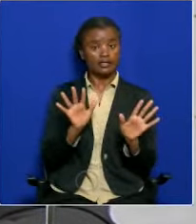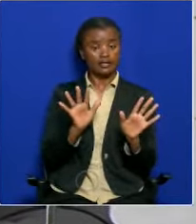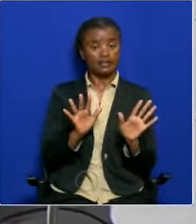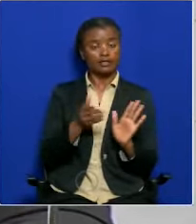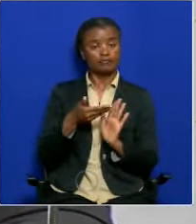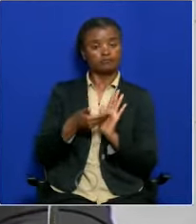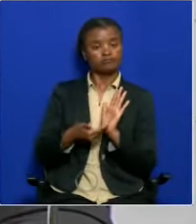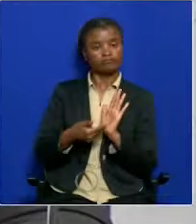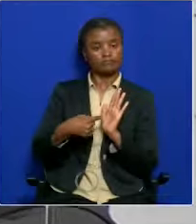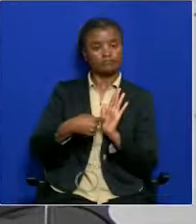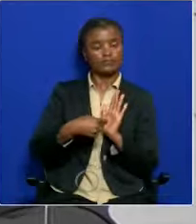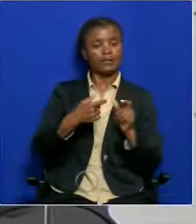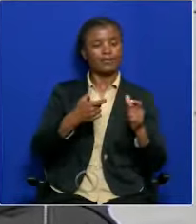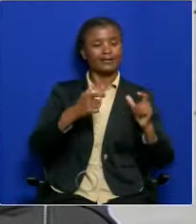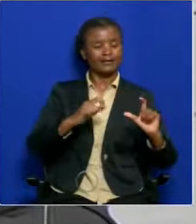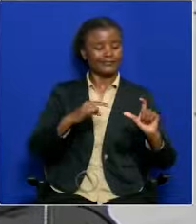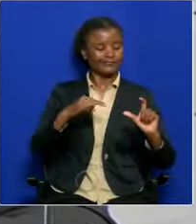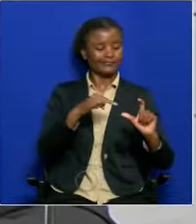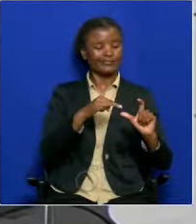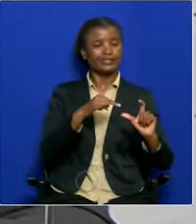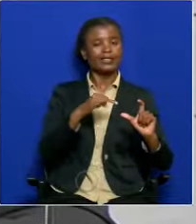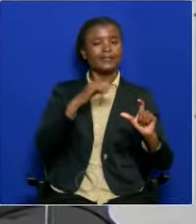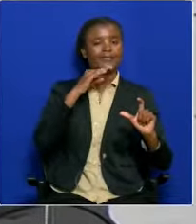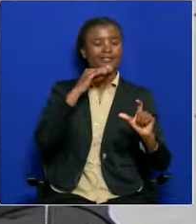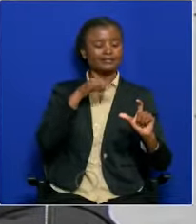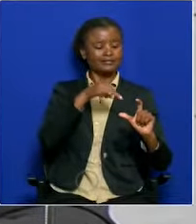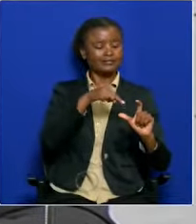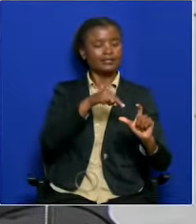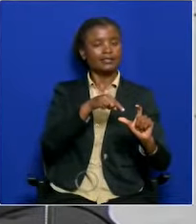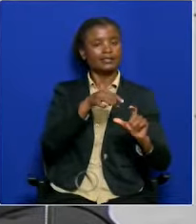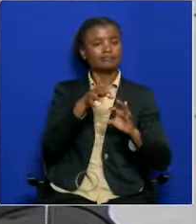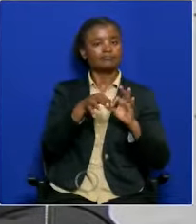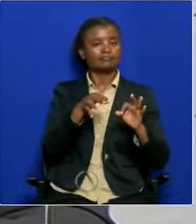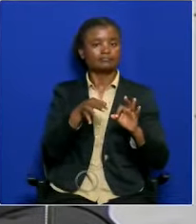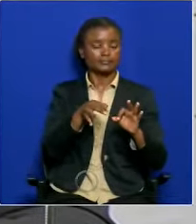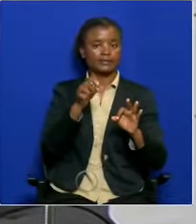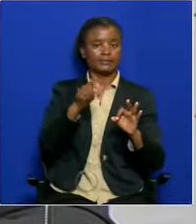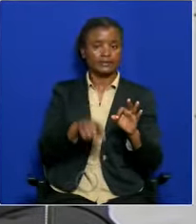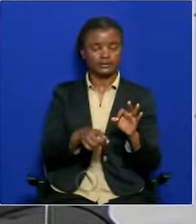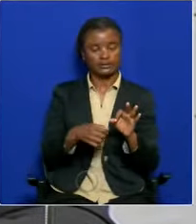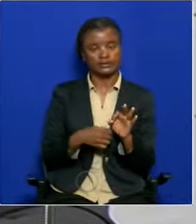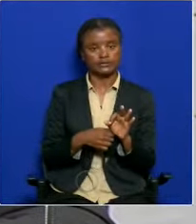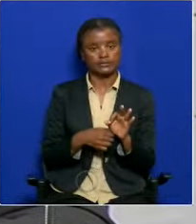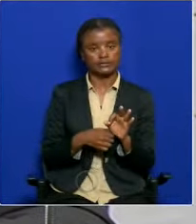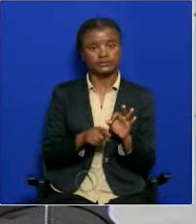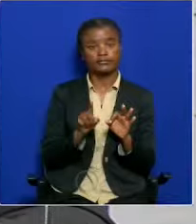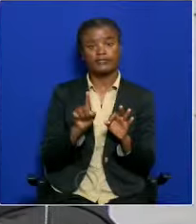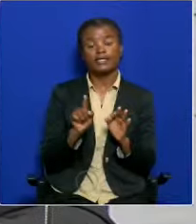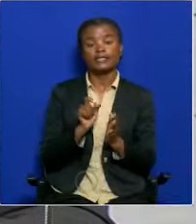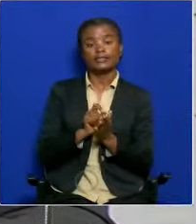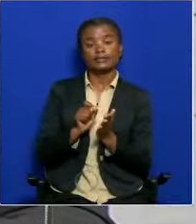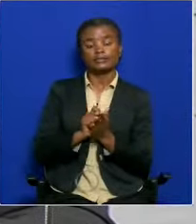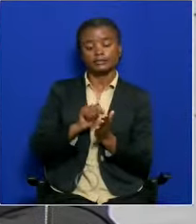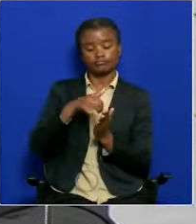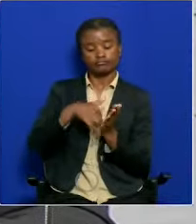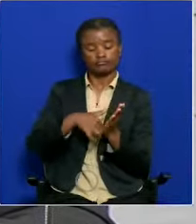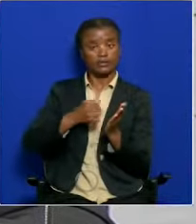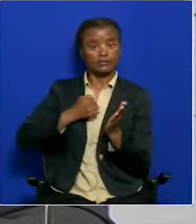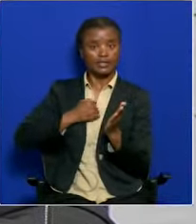paragraph. My statement should not be understood to suggest that Sergeant Matlala